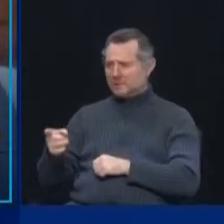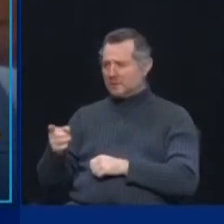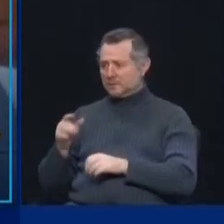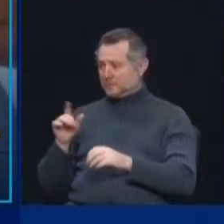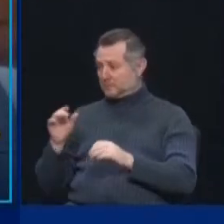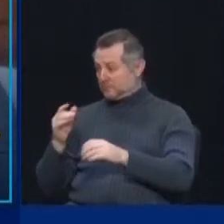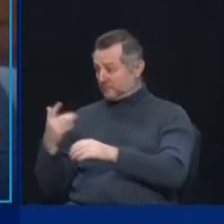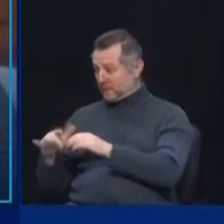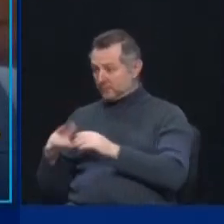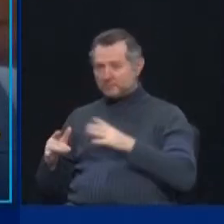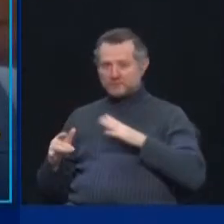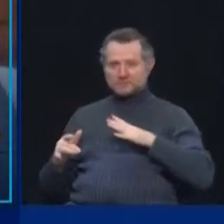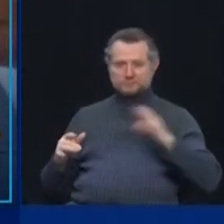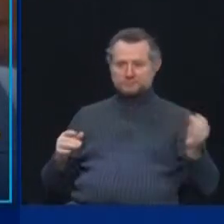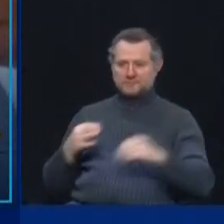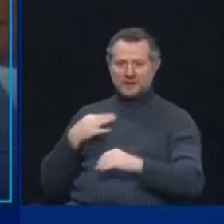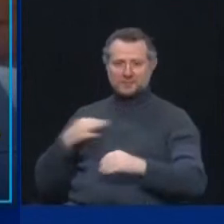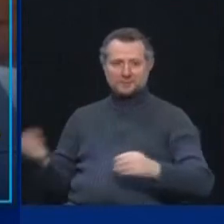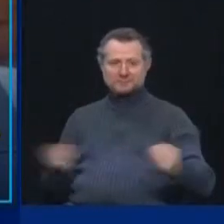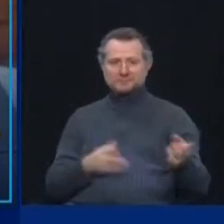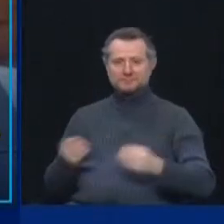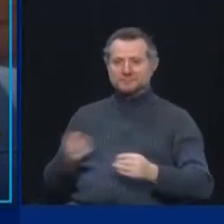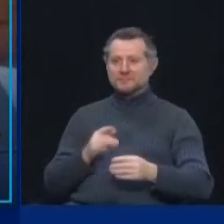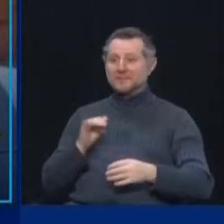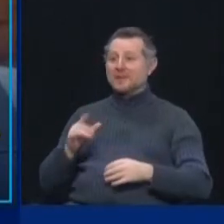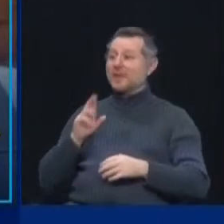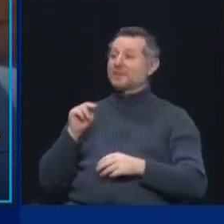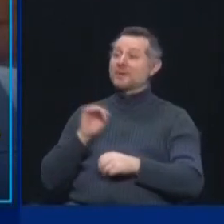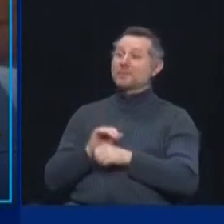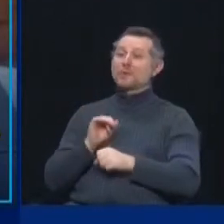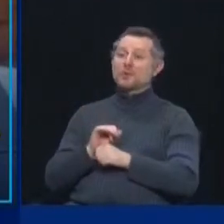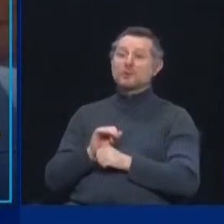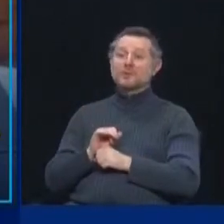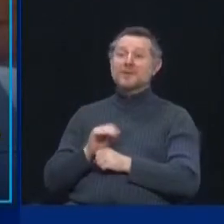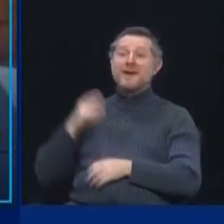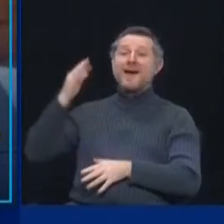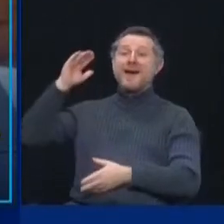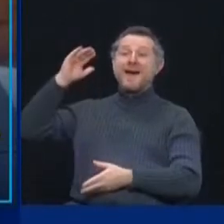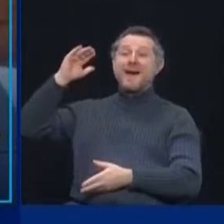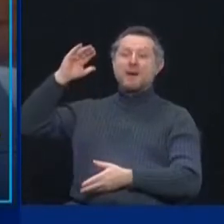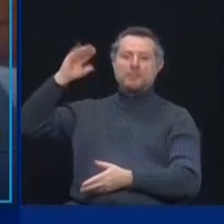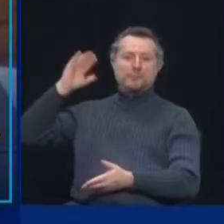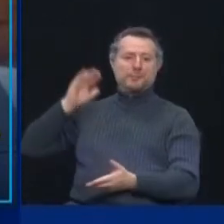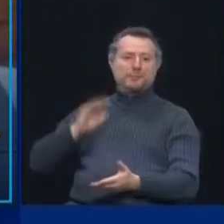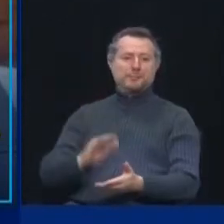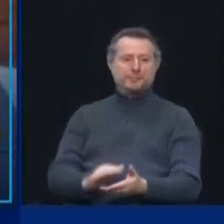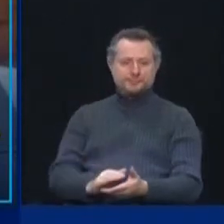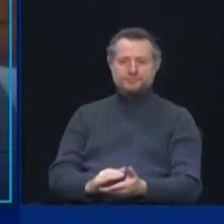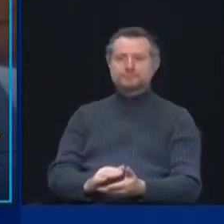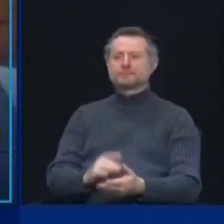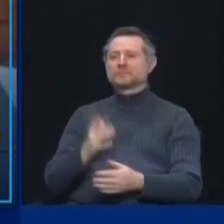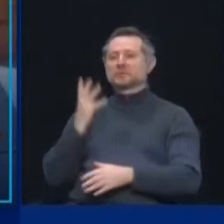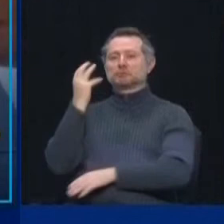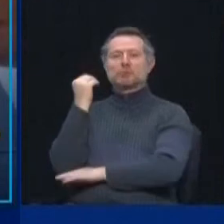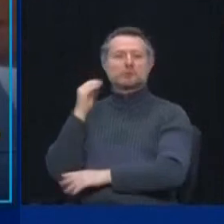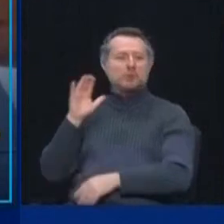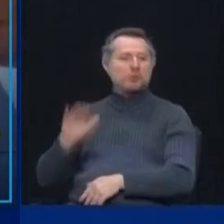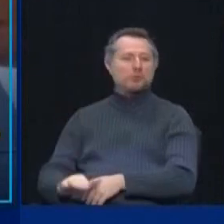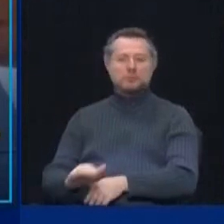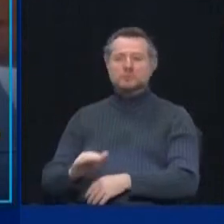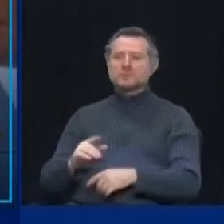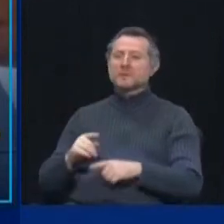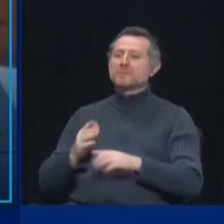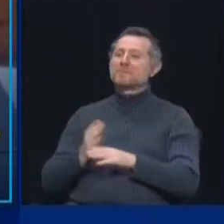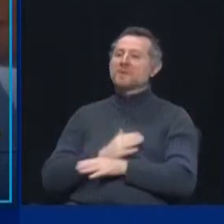the unemployment rate to record lows right before COVID. It is common sense.